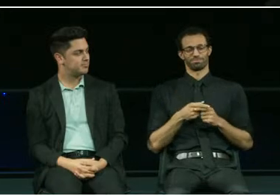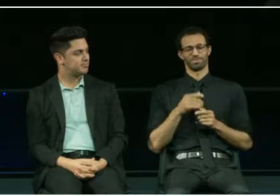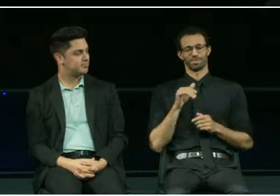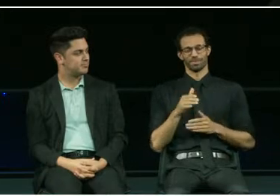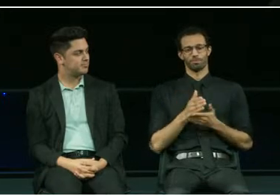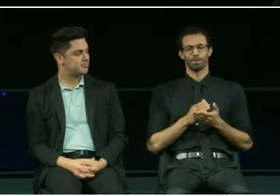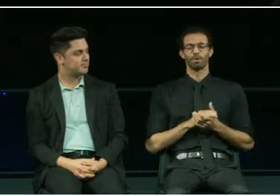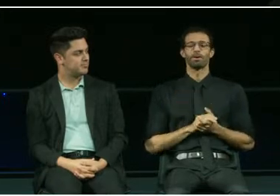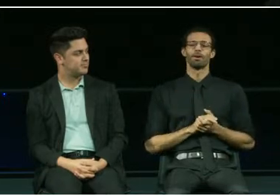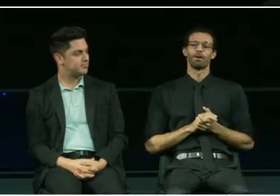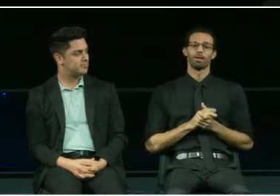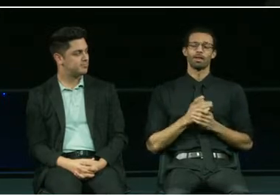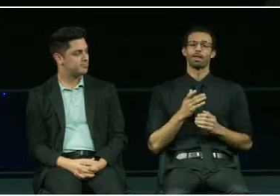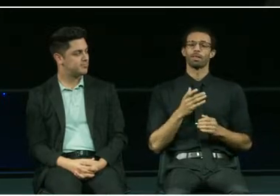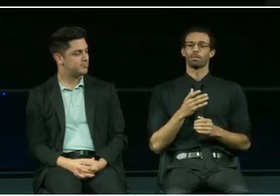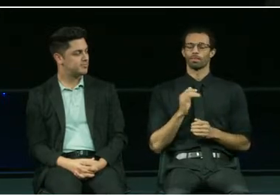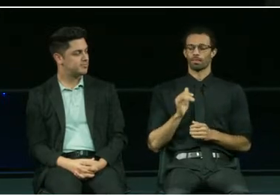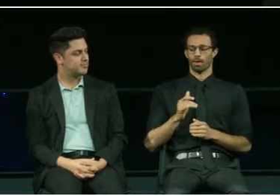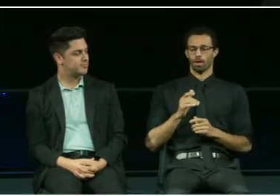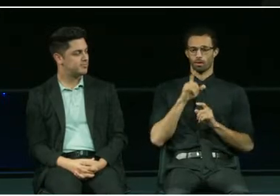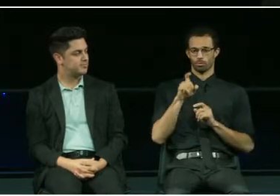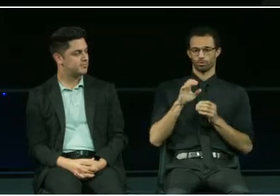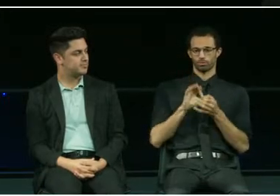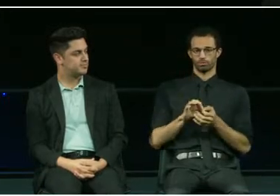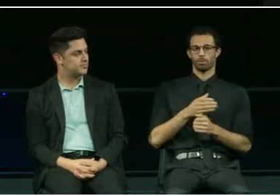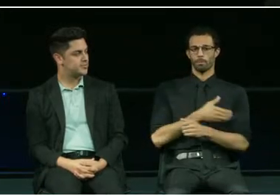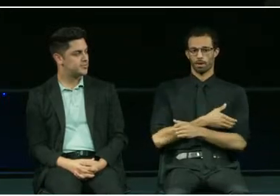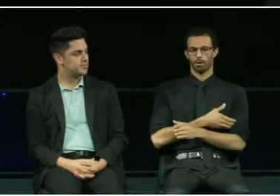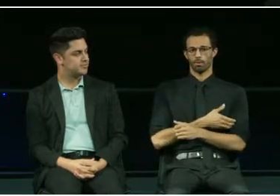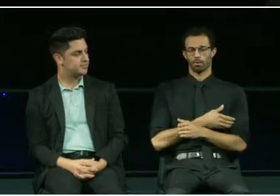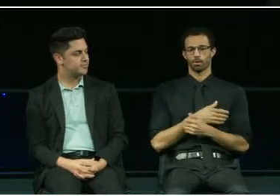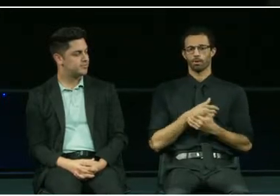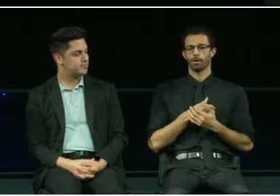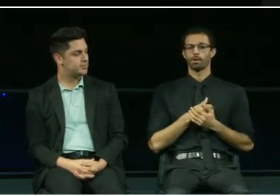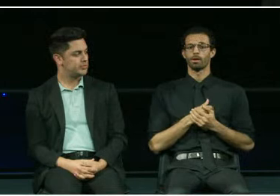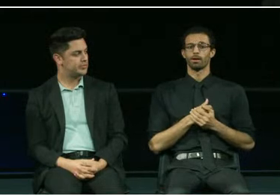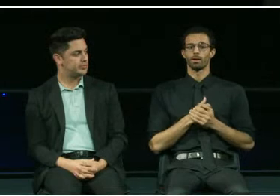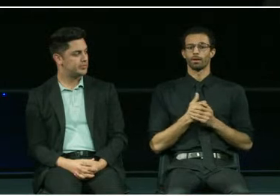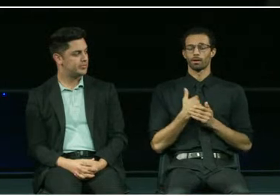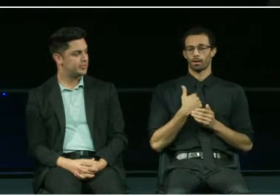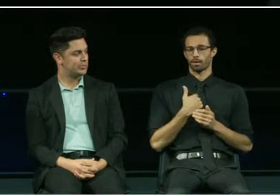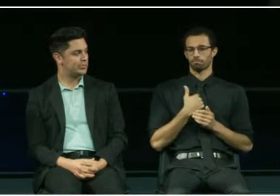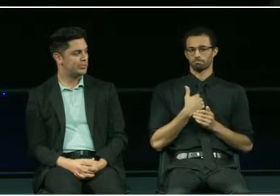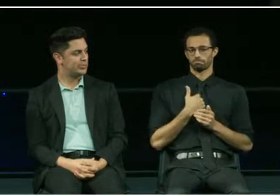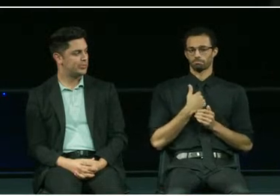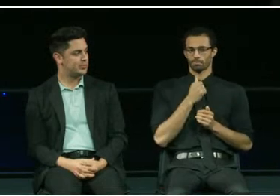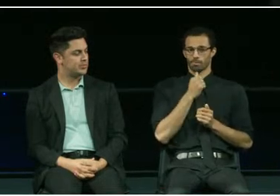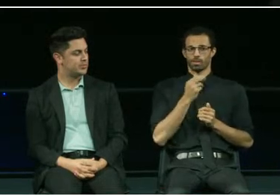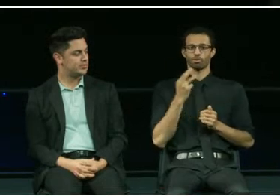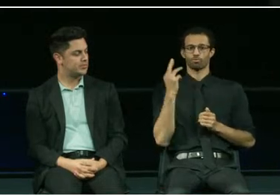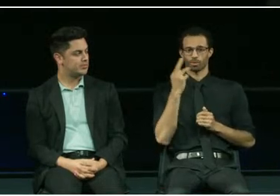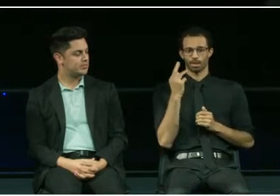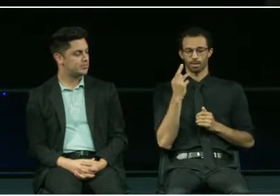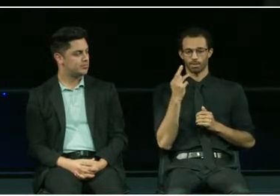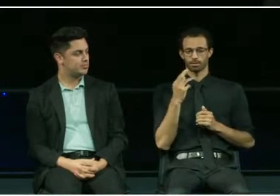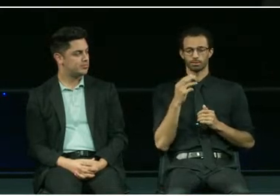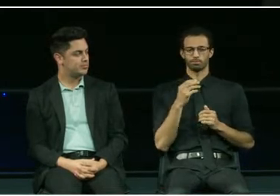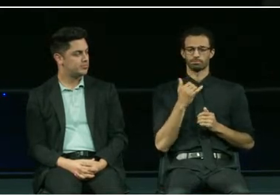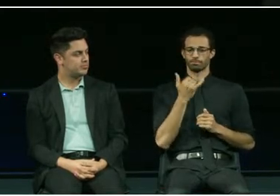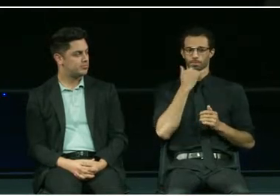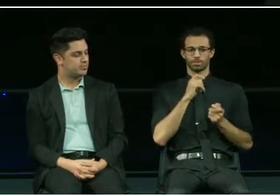And then the power question that you brought up, I didn't realize that it was a misinterpretation until I was editing the